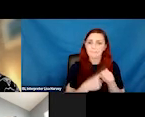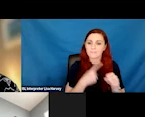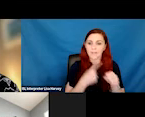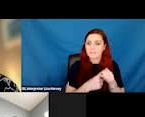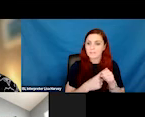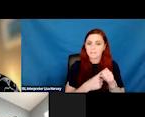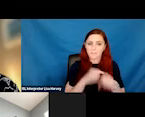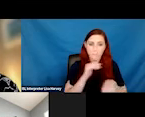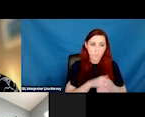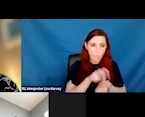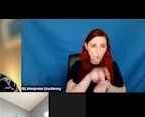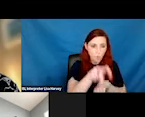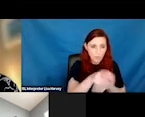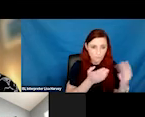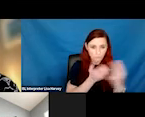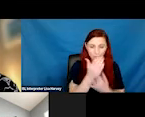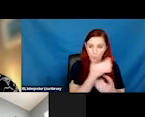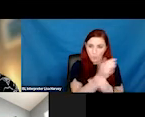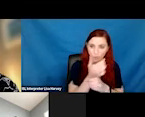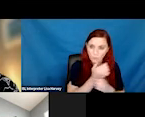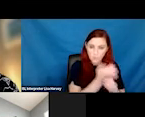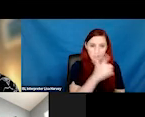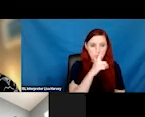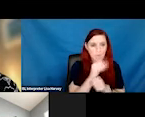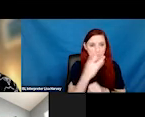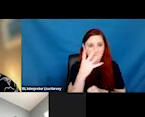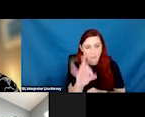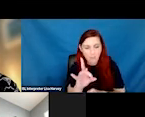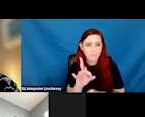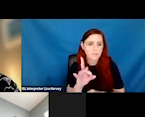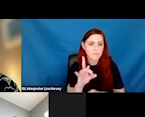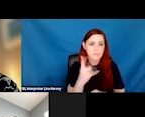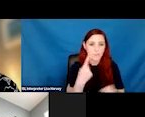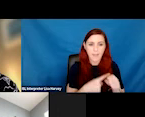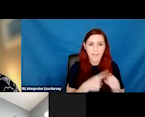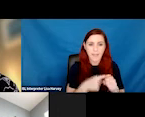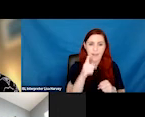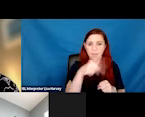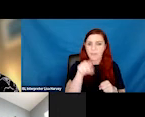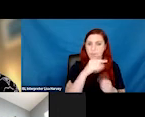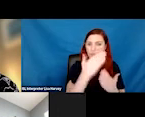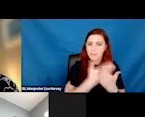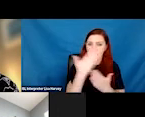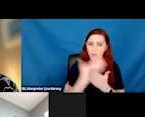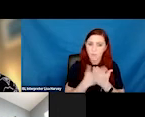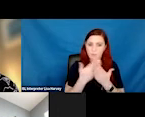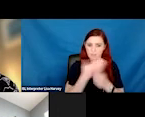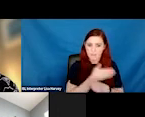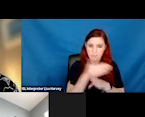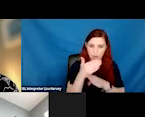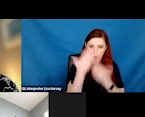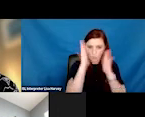Again, walkways and nature, just talking about parks and nature. This is again where the document really starts pulling things